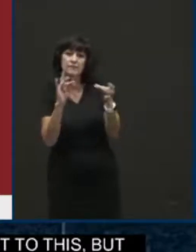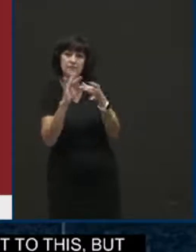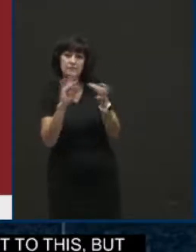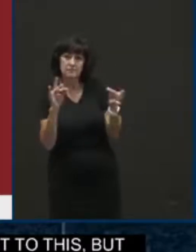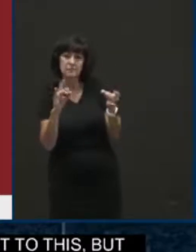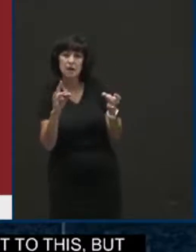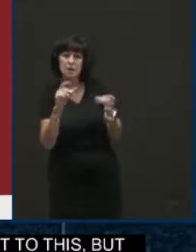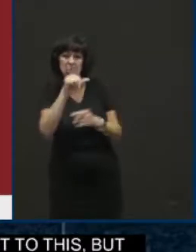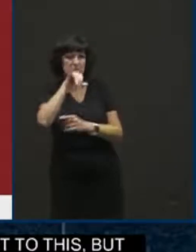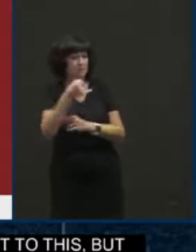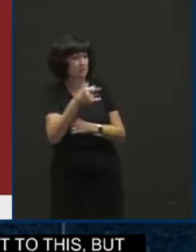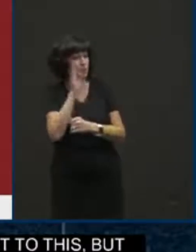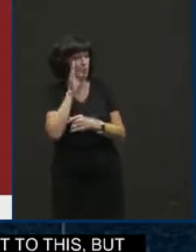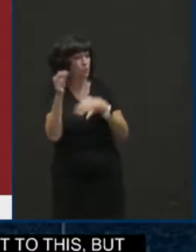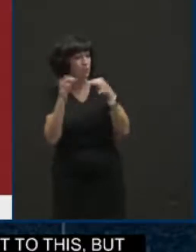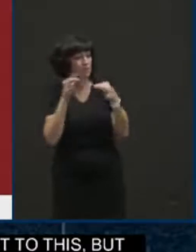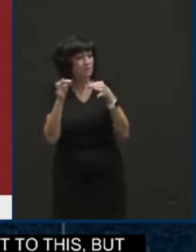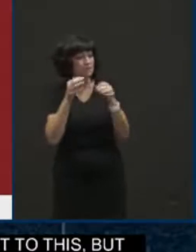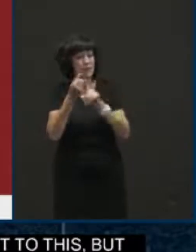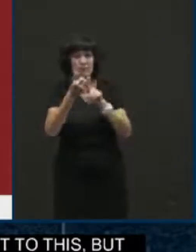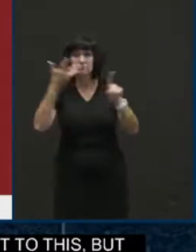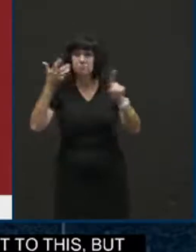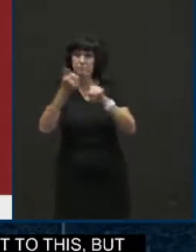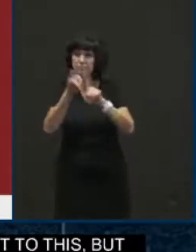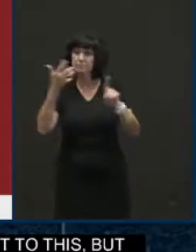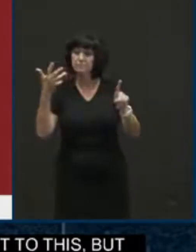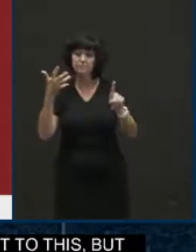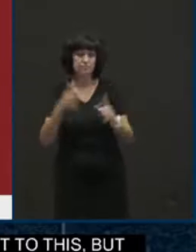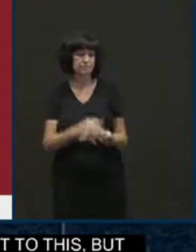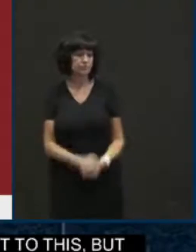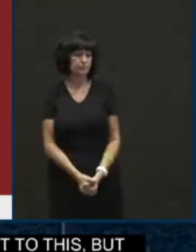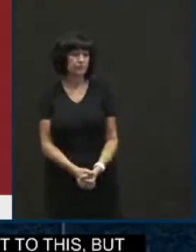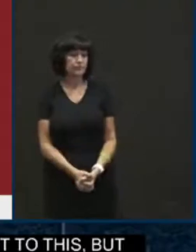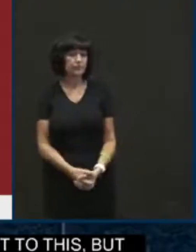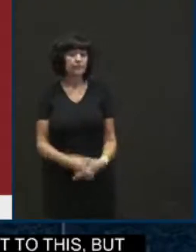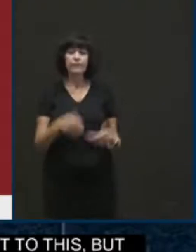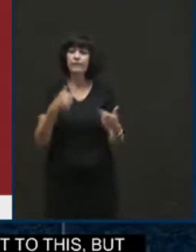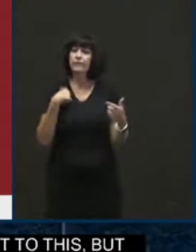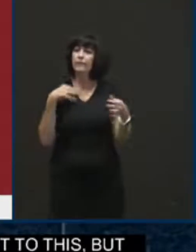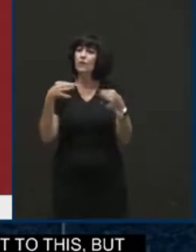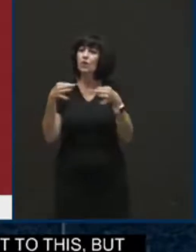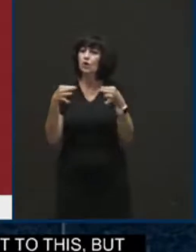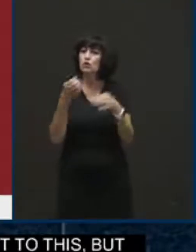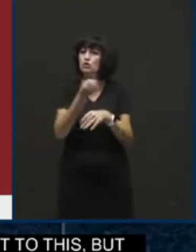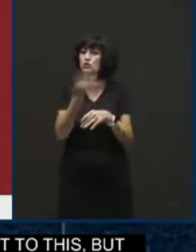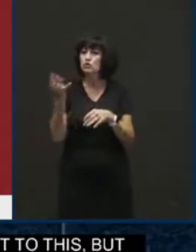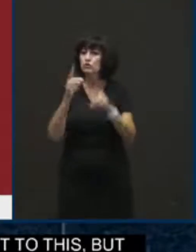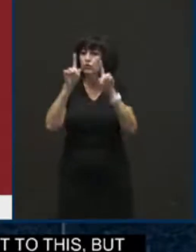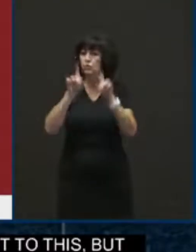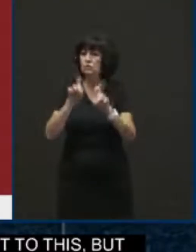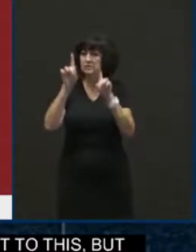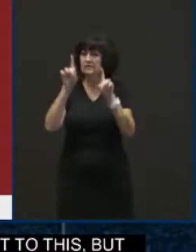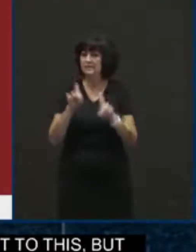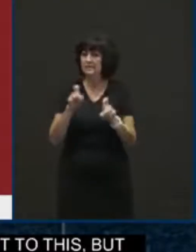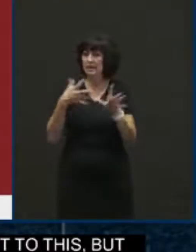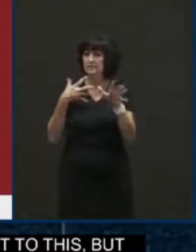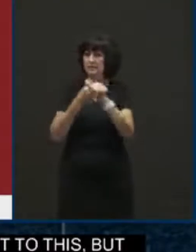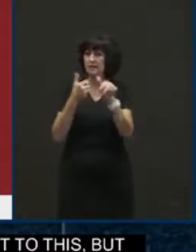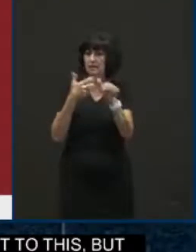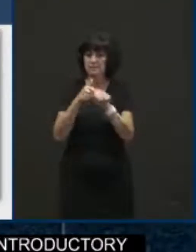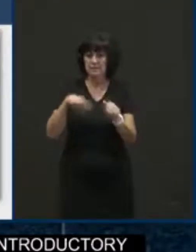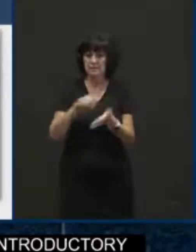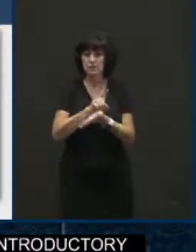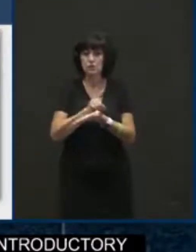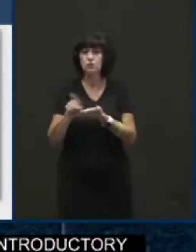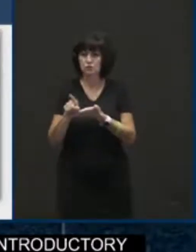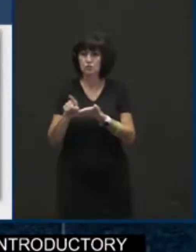dashboard, AJ? Thank you, sir. Go over a few testing updates this week. Some are continued kind of